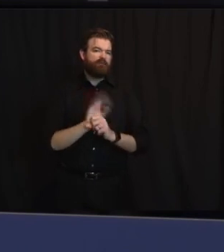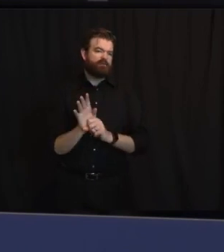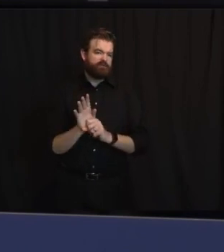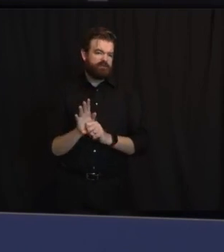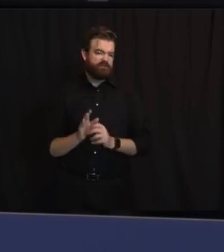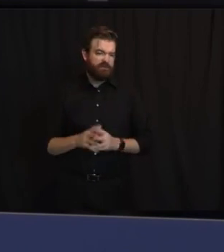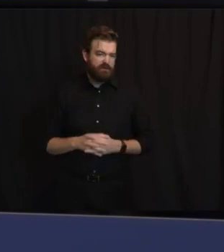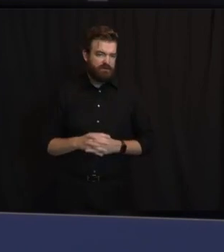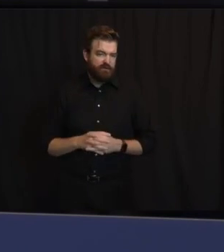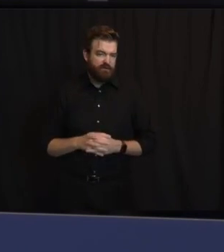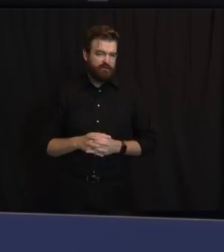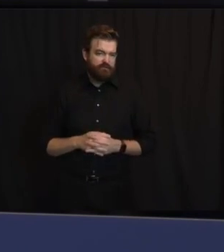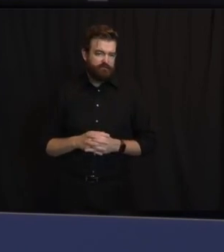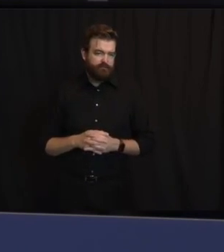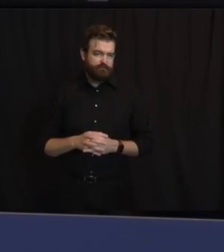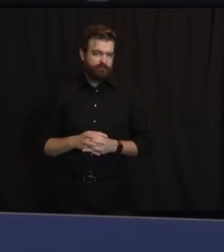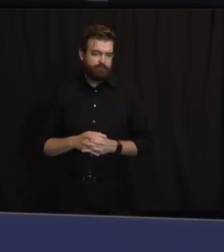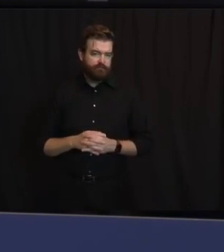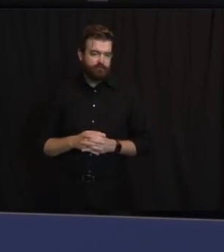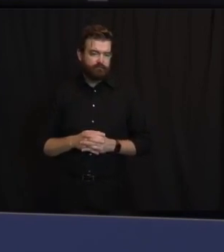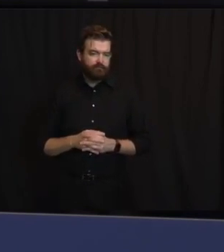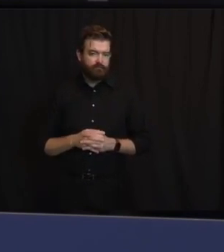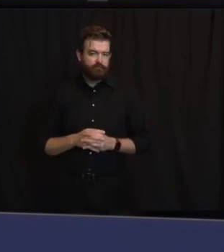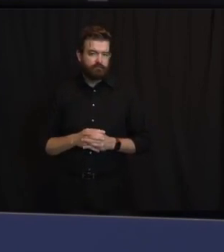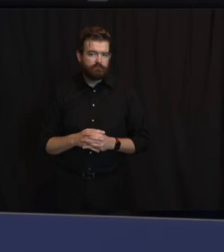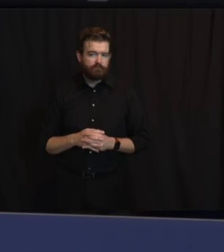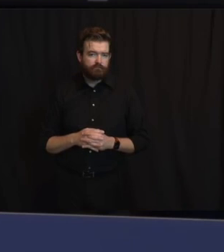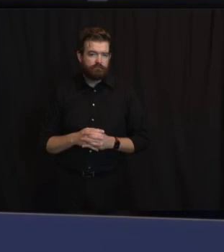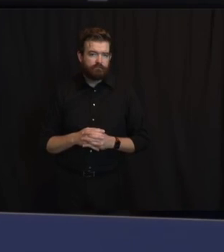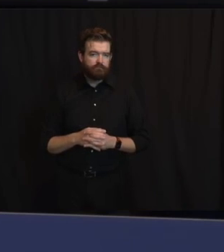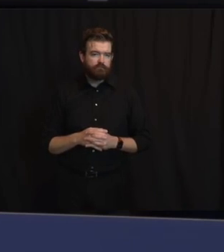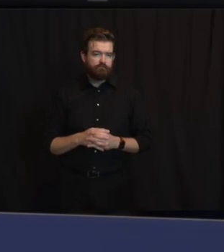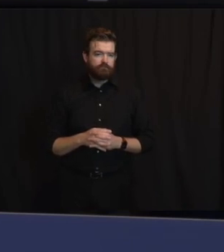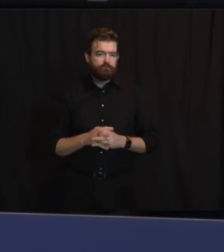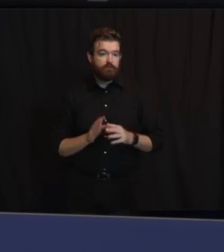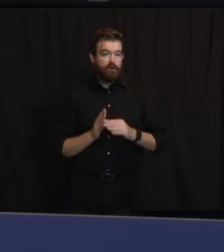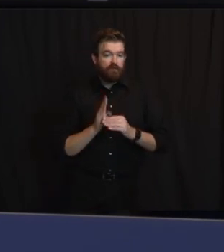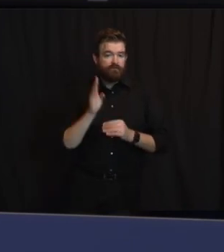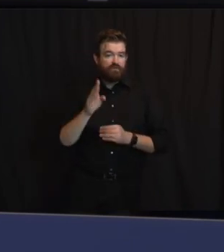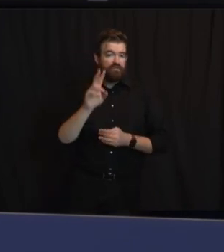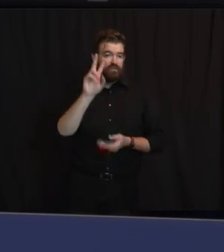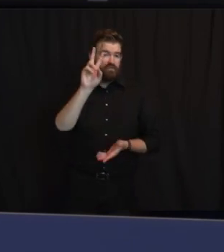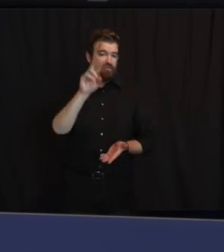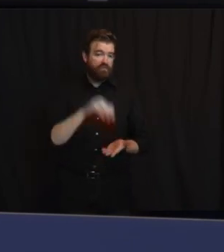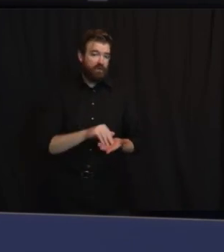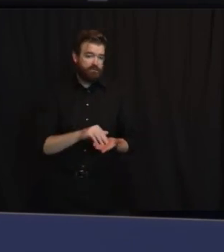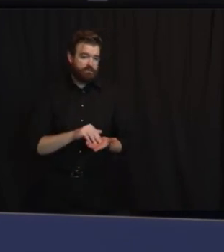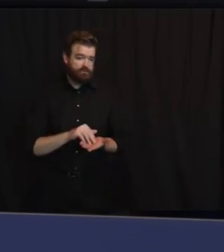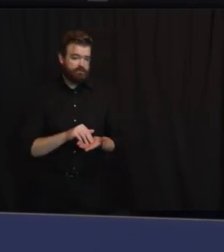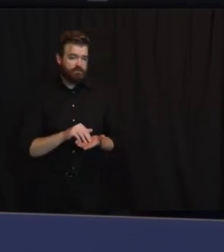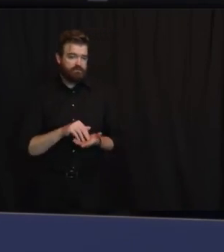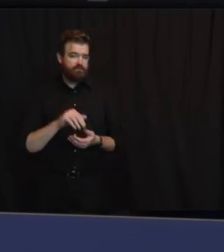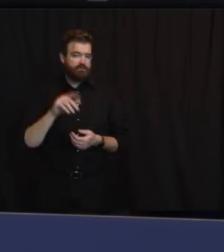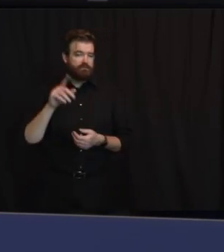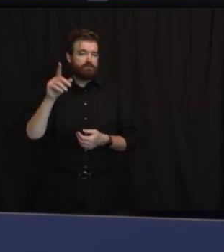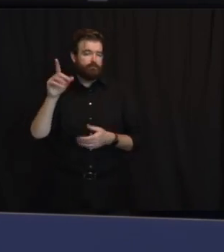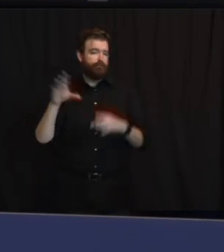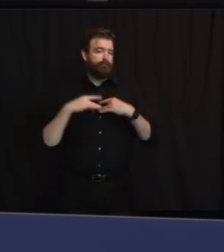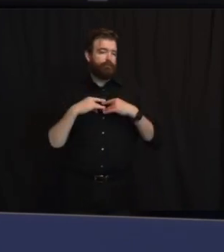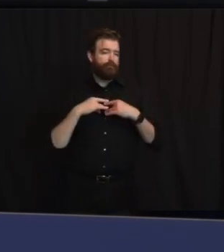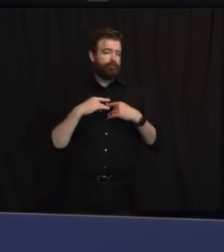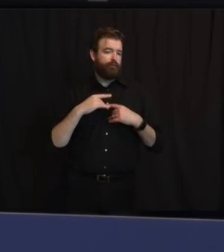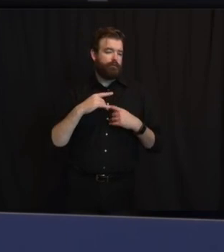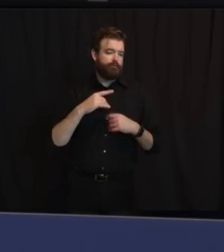2,721 of those reports are what is known as the UK variant, or the B.1.1.7. Additionally,